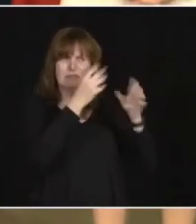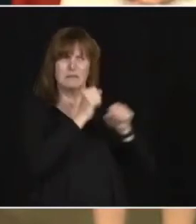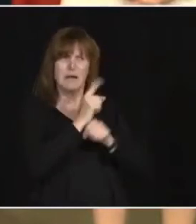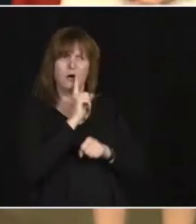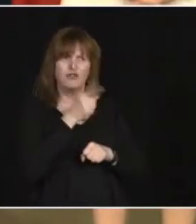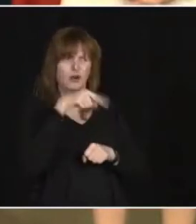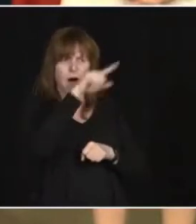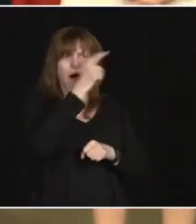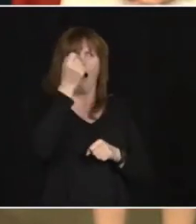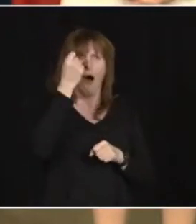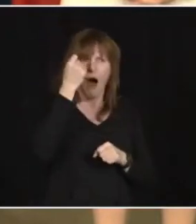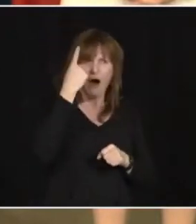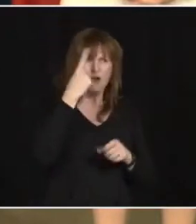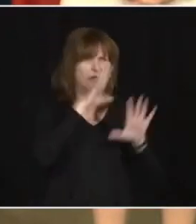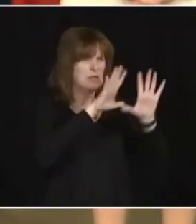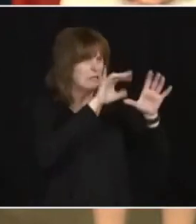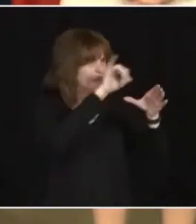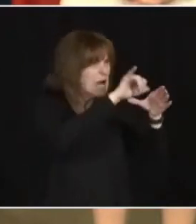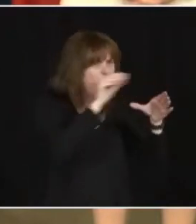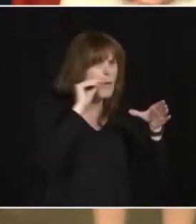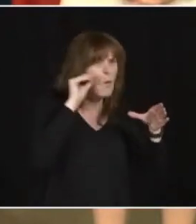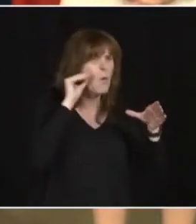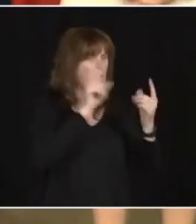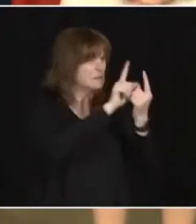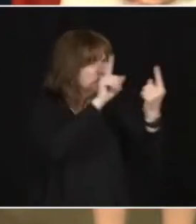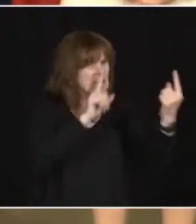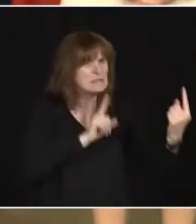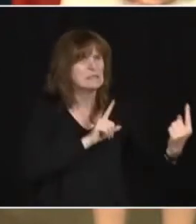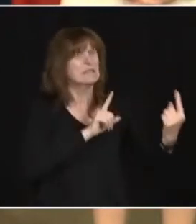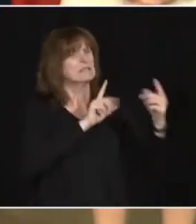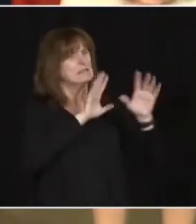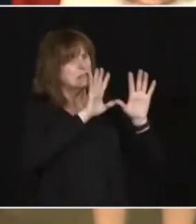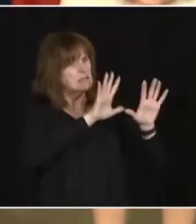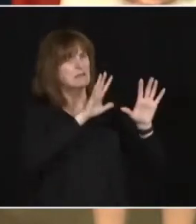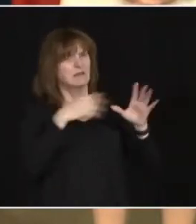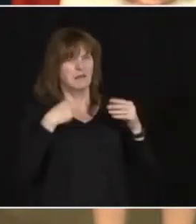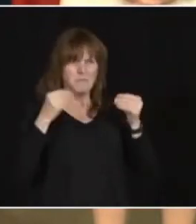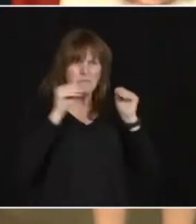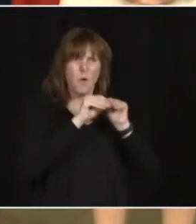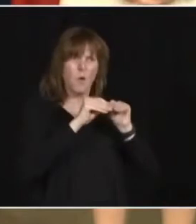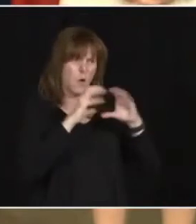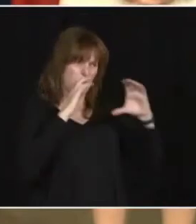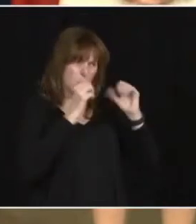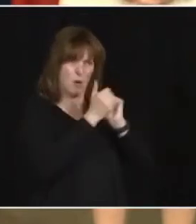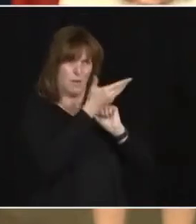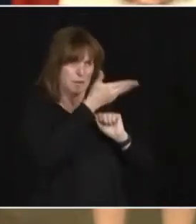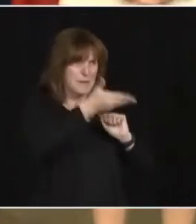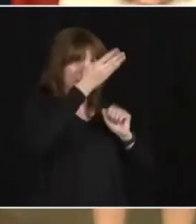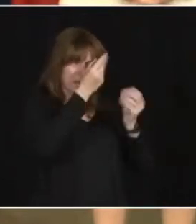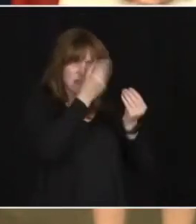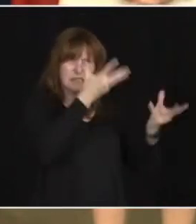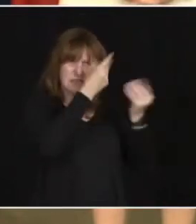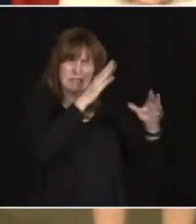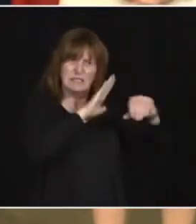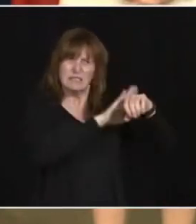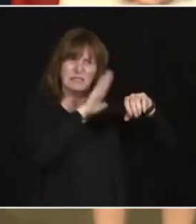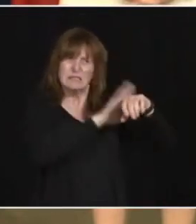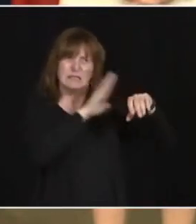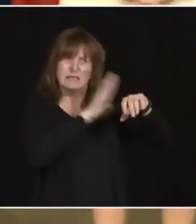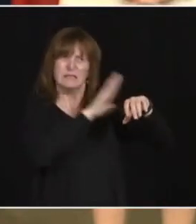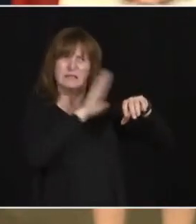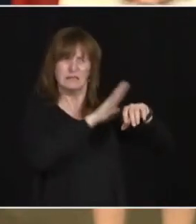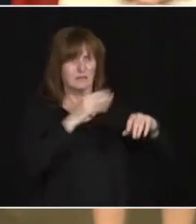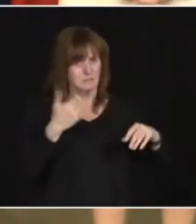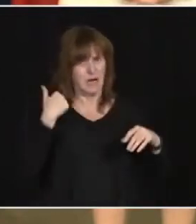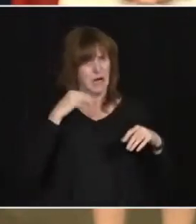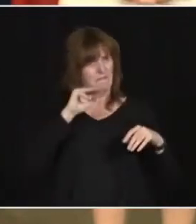are self-isolating and practicing social distancing. So we do have a map, and we can see where the hot spots